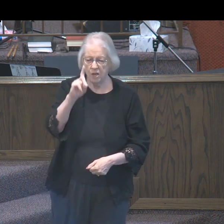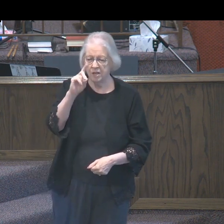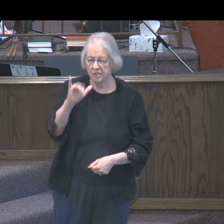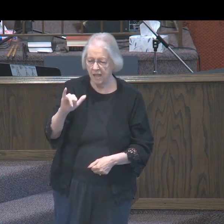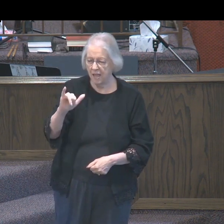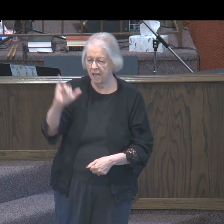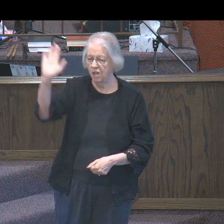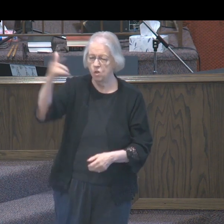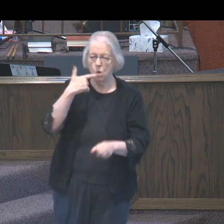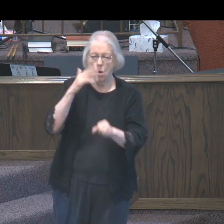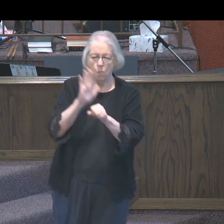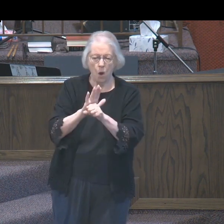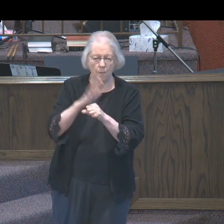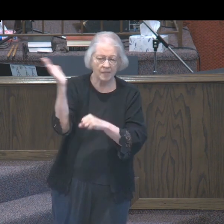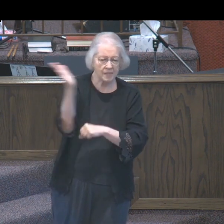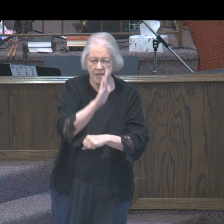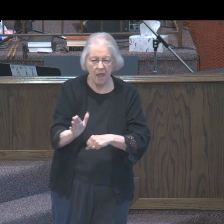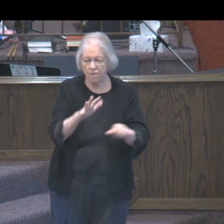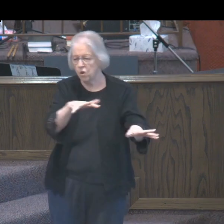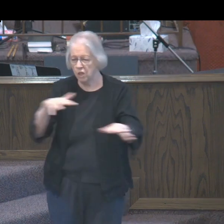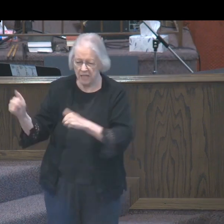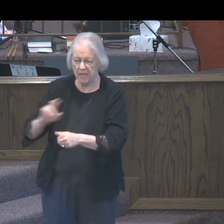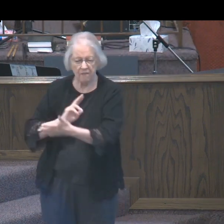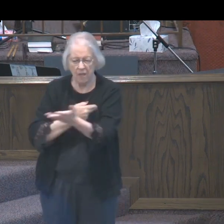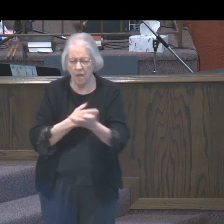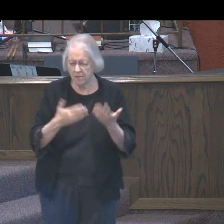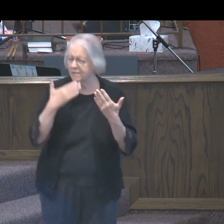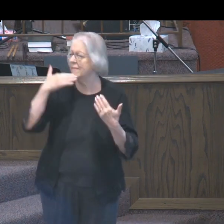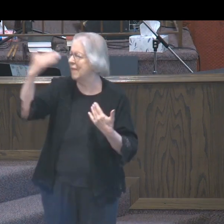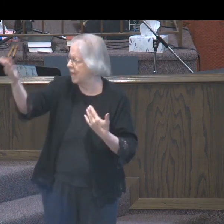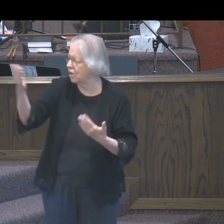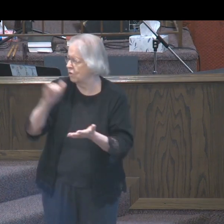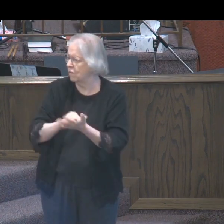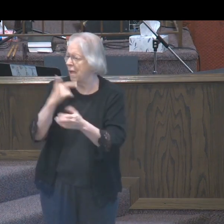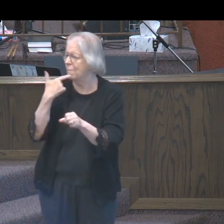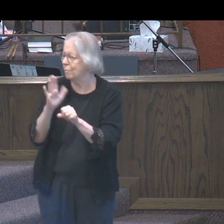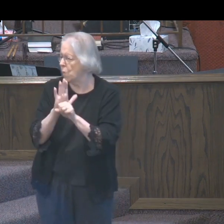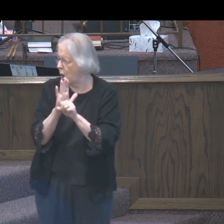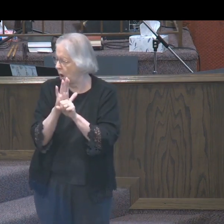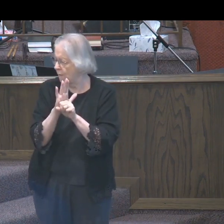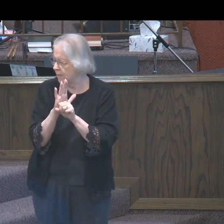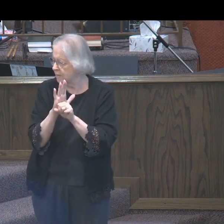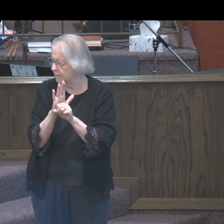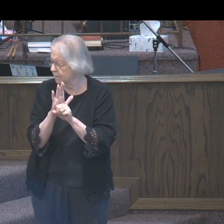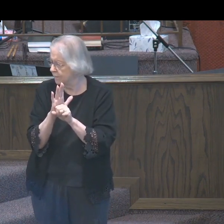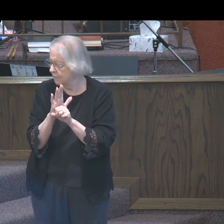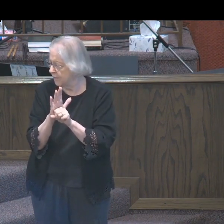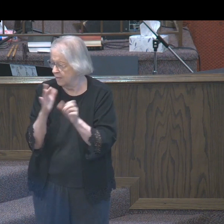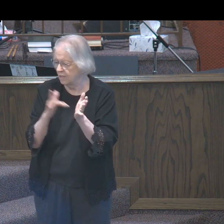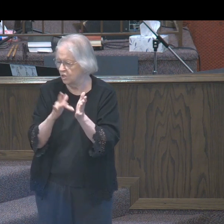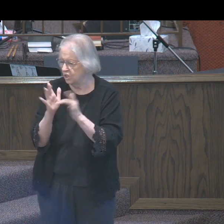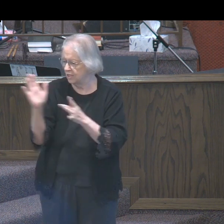a price that we could never pay. Lord, we thank you for that. We thank you for your faithfulness through all